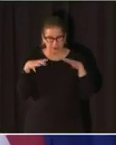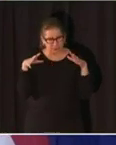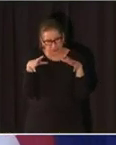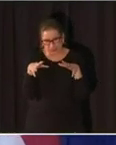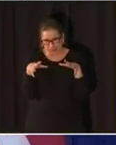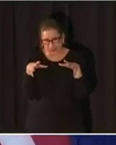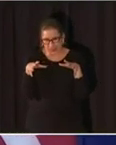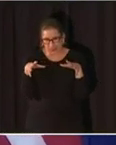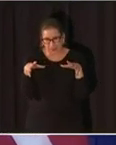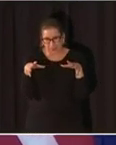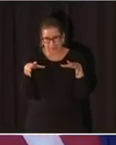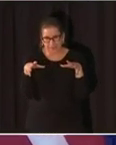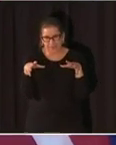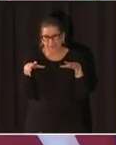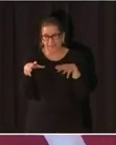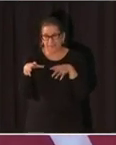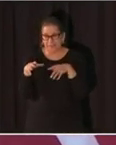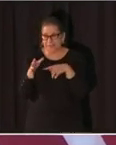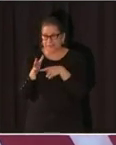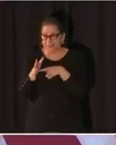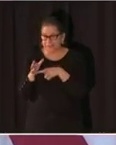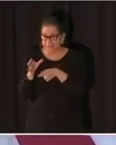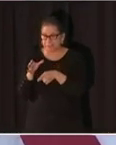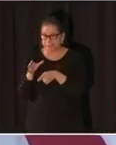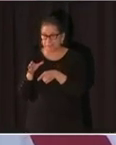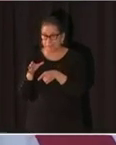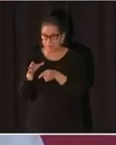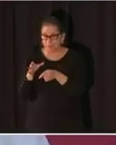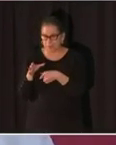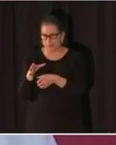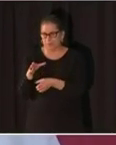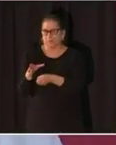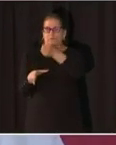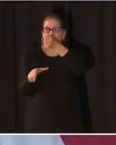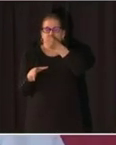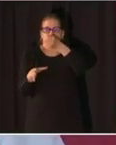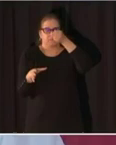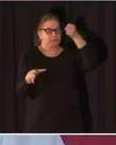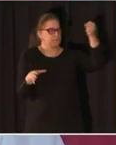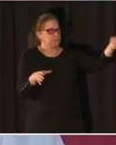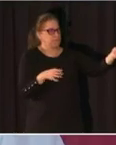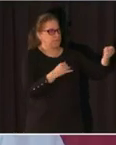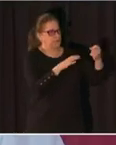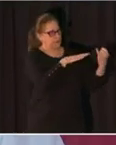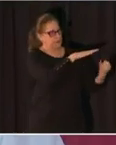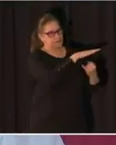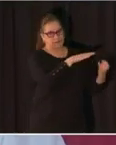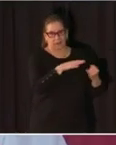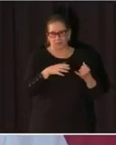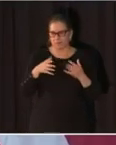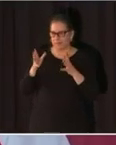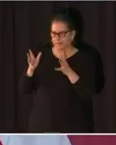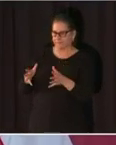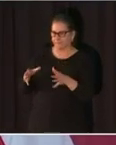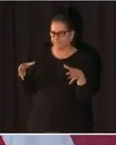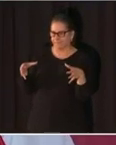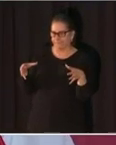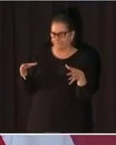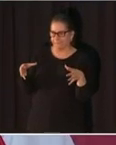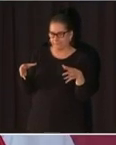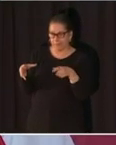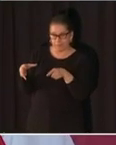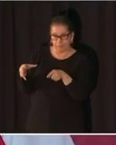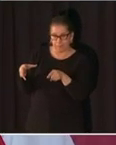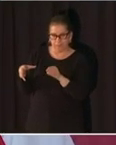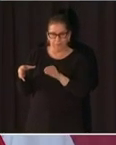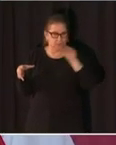out so that we lessen the amount of infection is our focus. Using the additional spaces that we